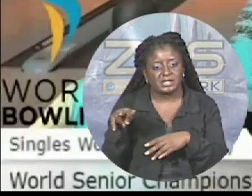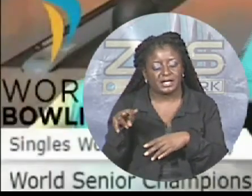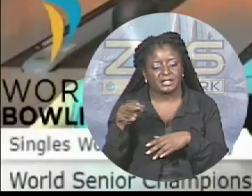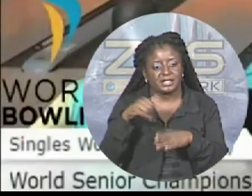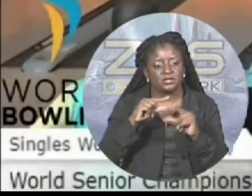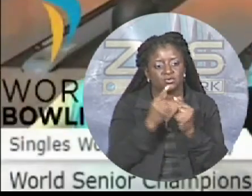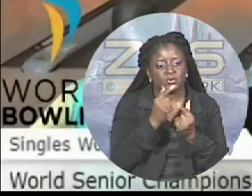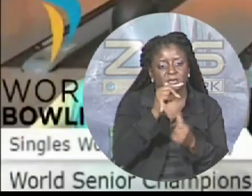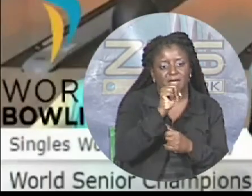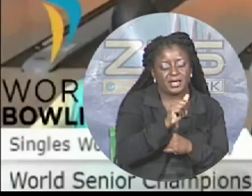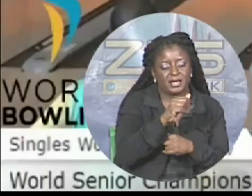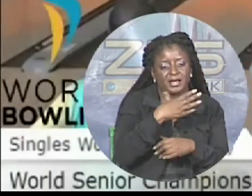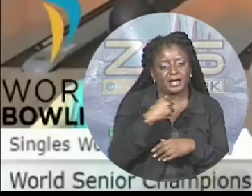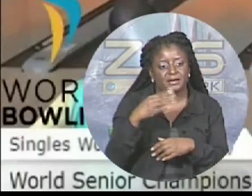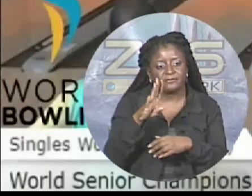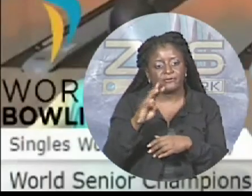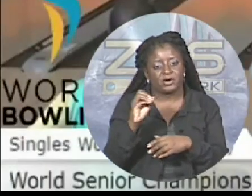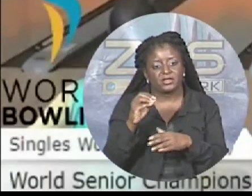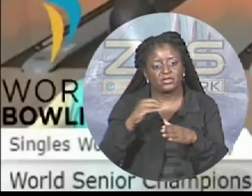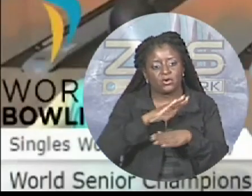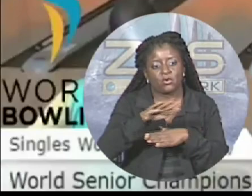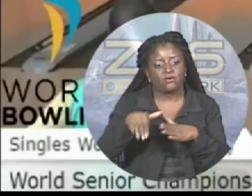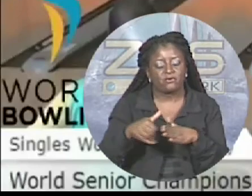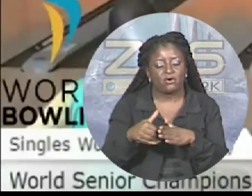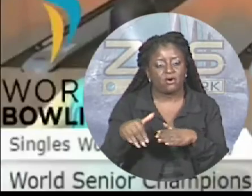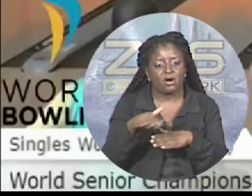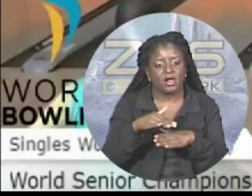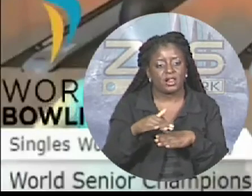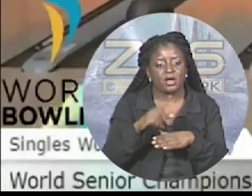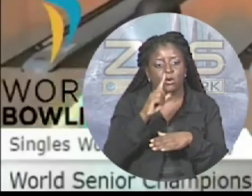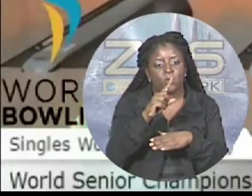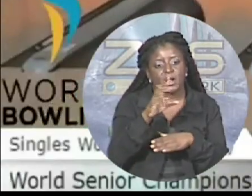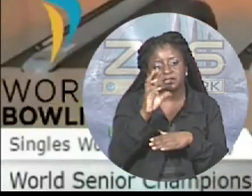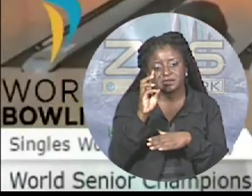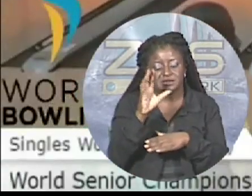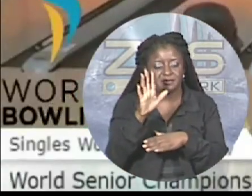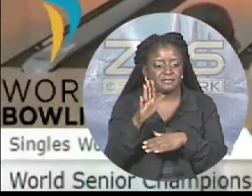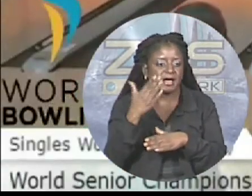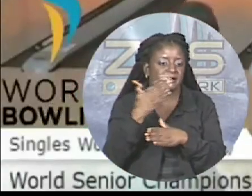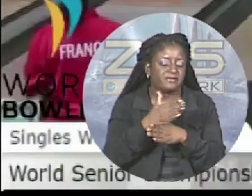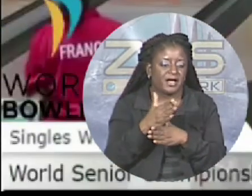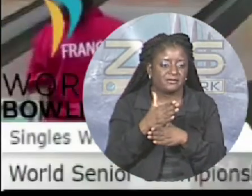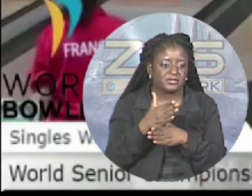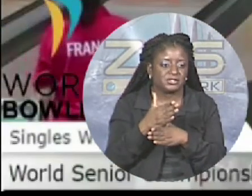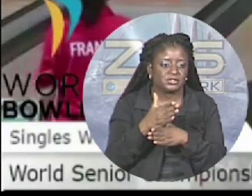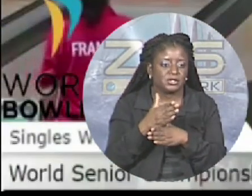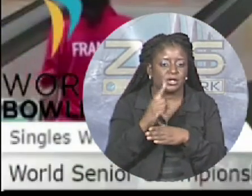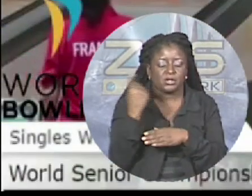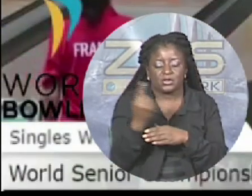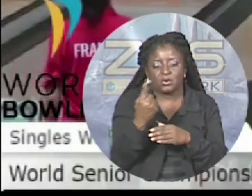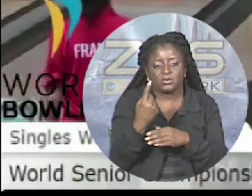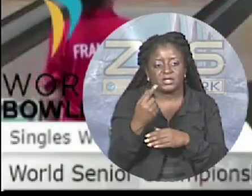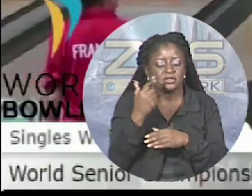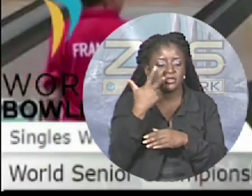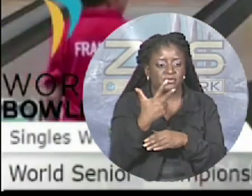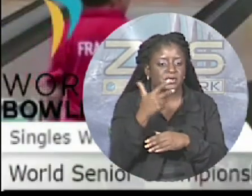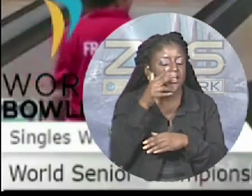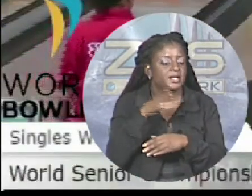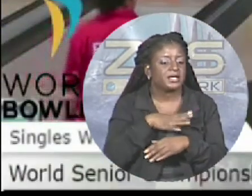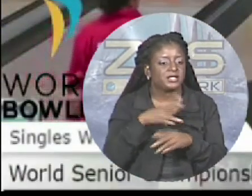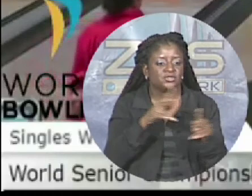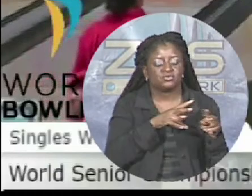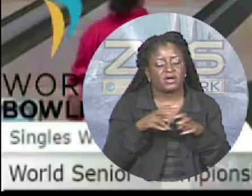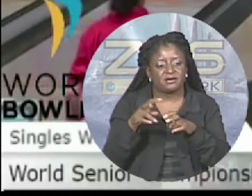and 40th overall, 2,005 pins and a 167 average. With only three ladies traveling,